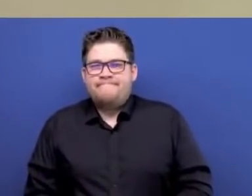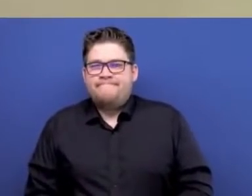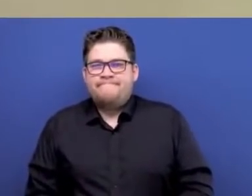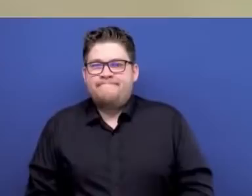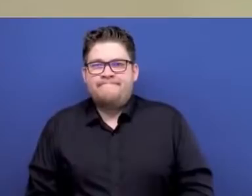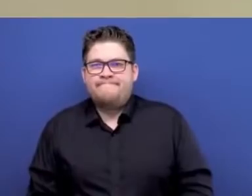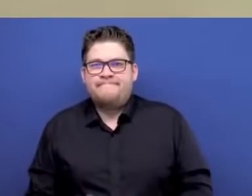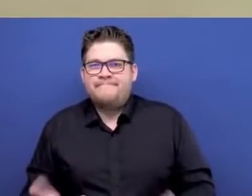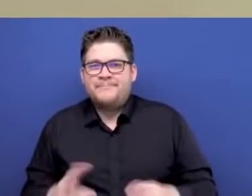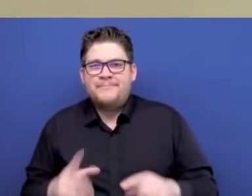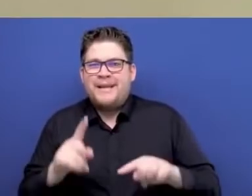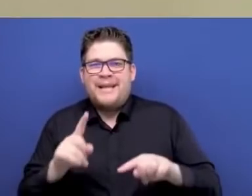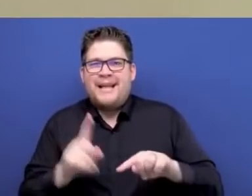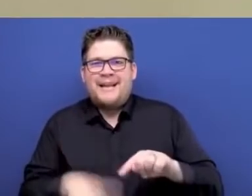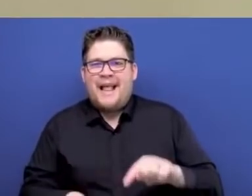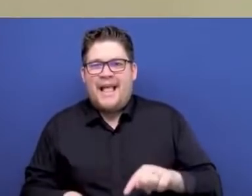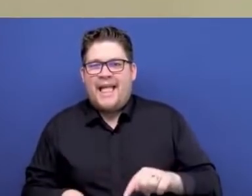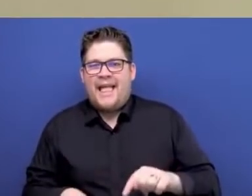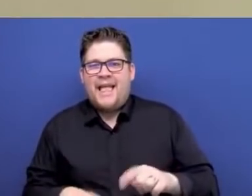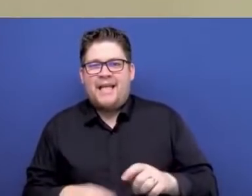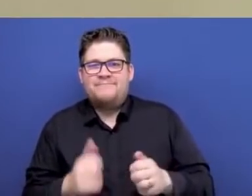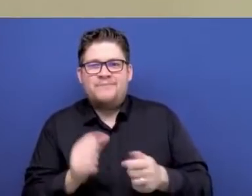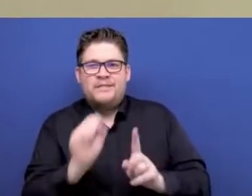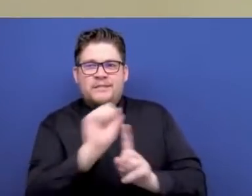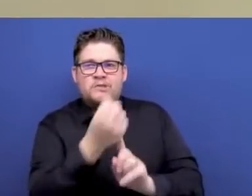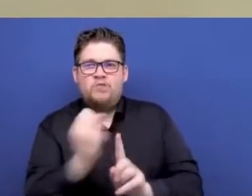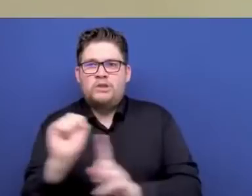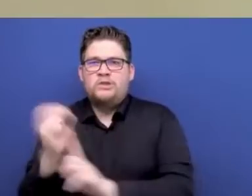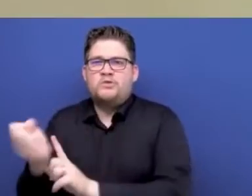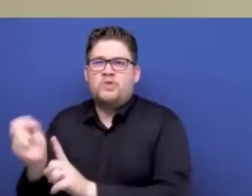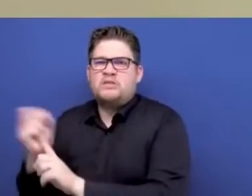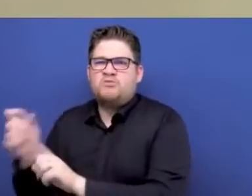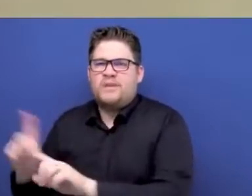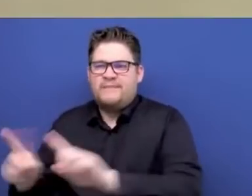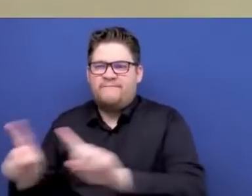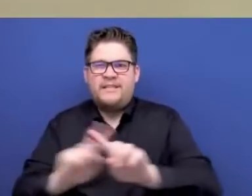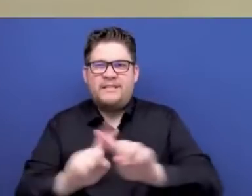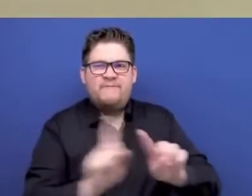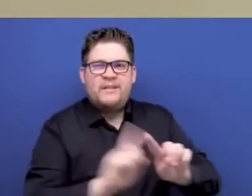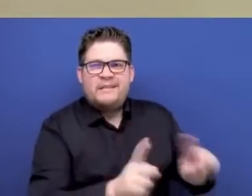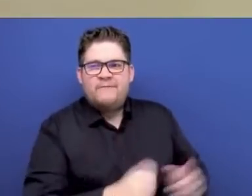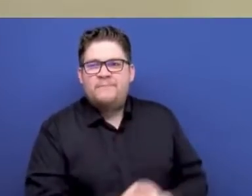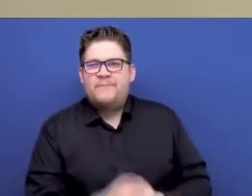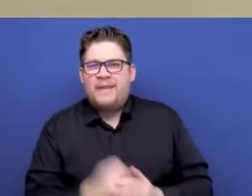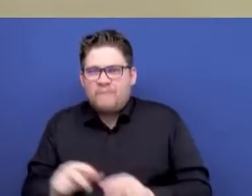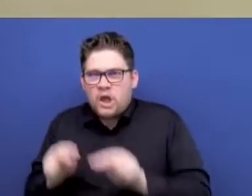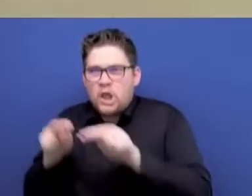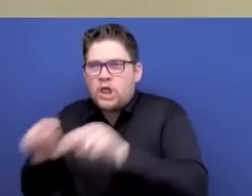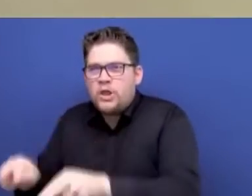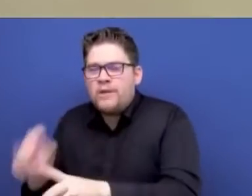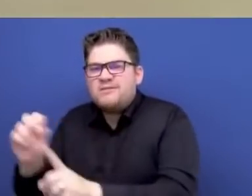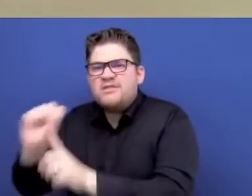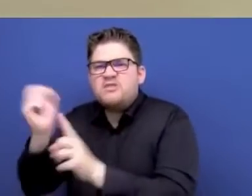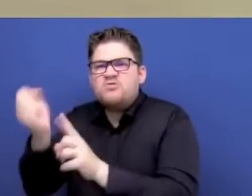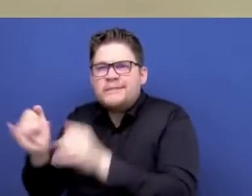on a case-by-case basis. And that's all I'll have for that answer. I don't know if anyone else would like to provide something there.